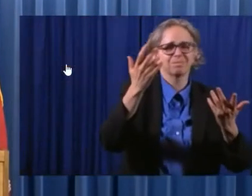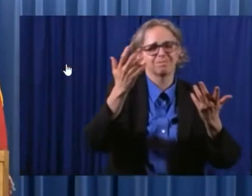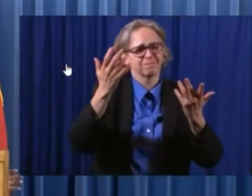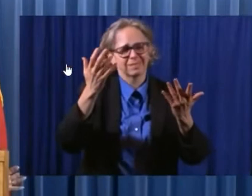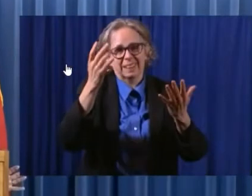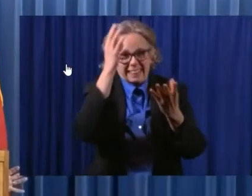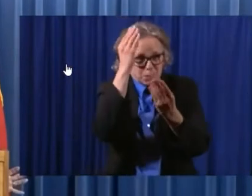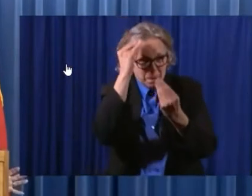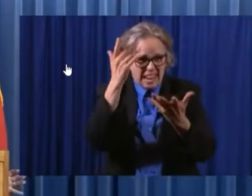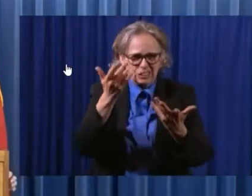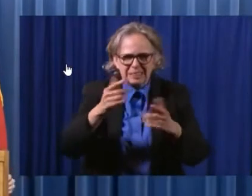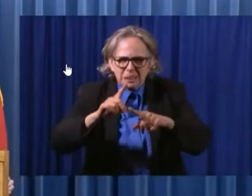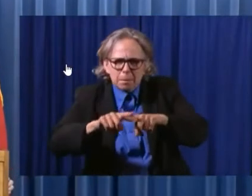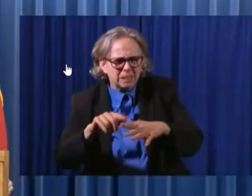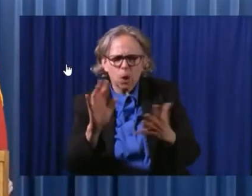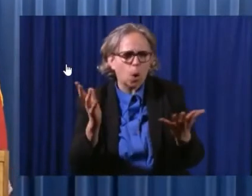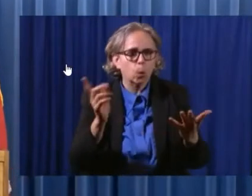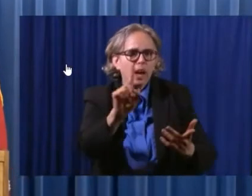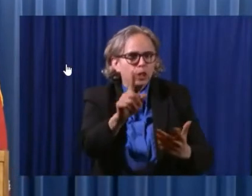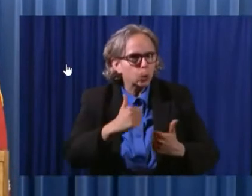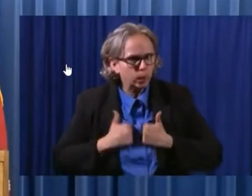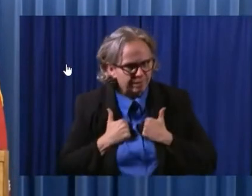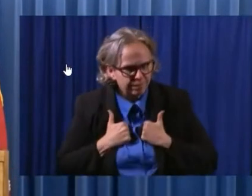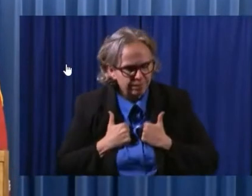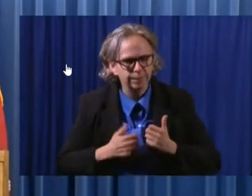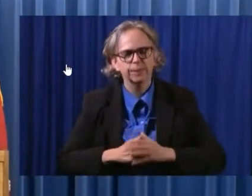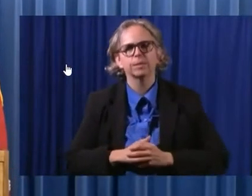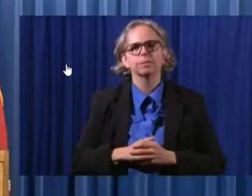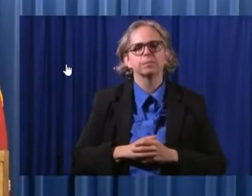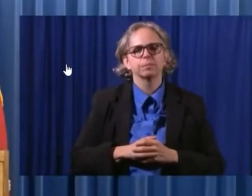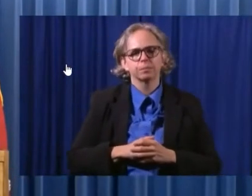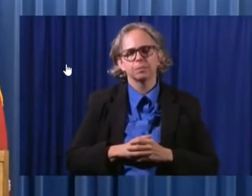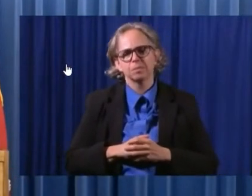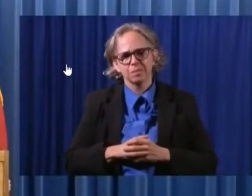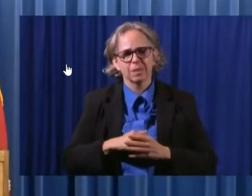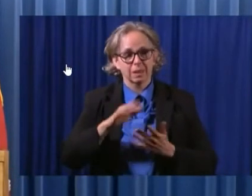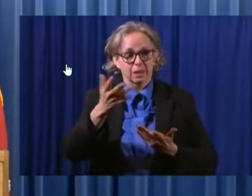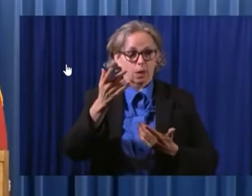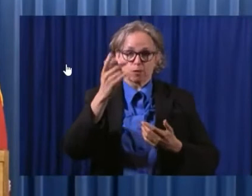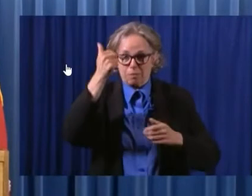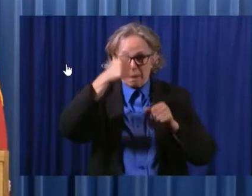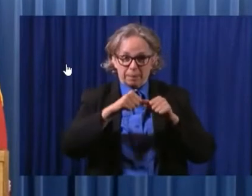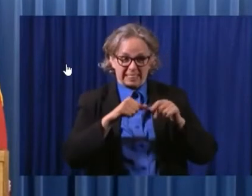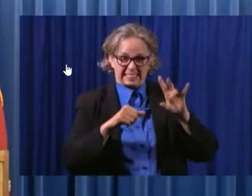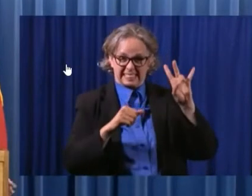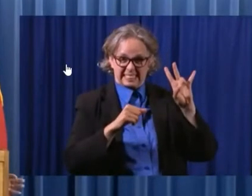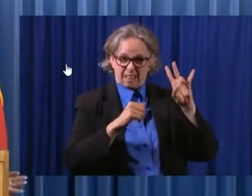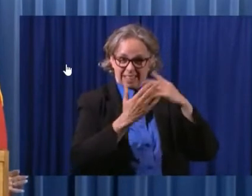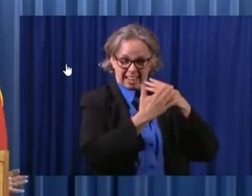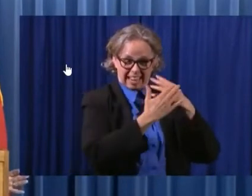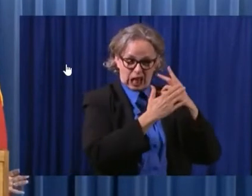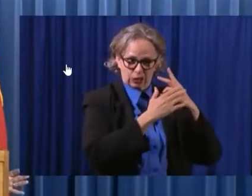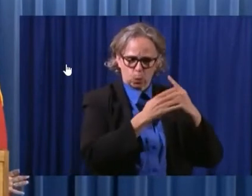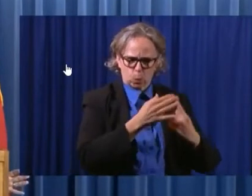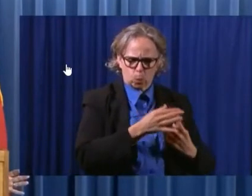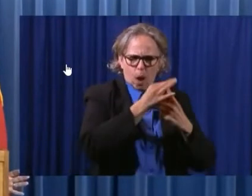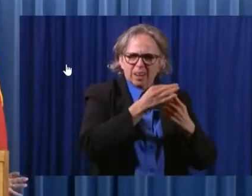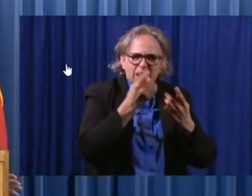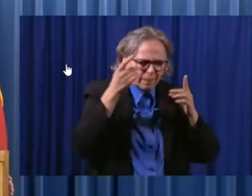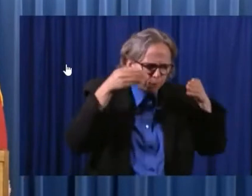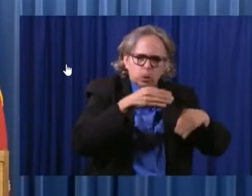exception of the one indicator which we looked at from a regional point of view. So if you live